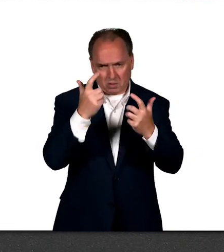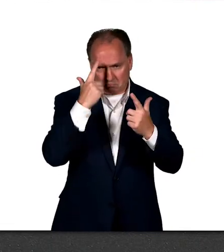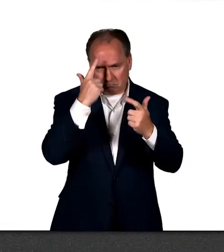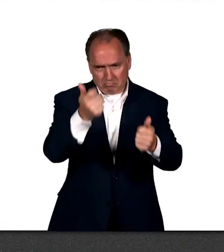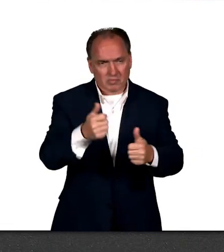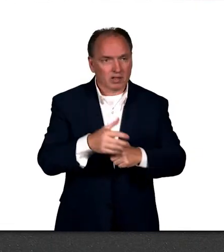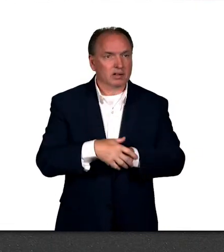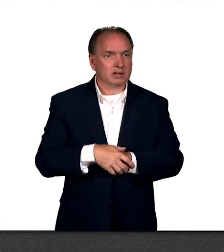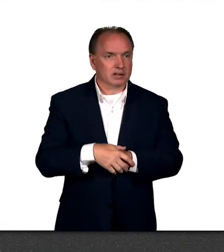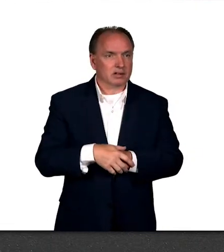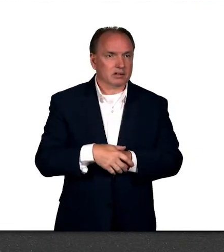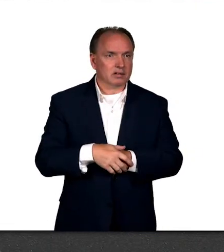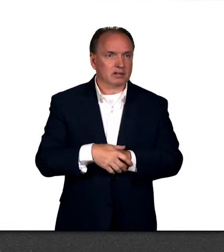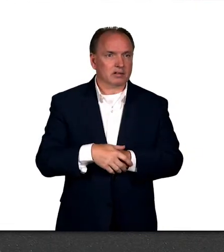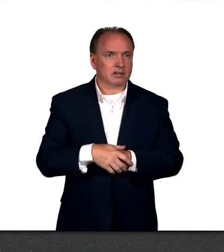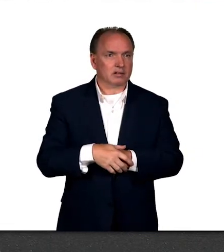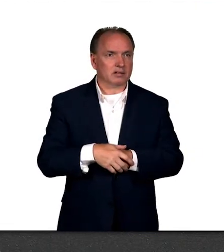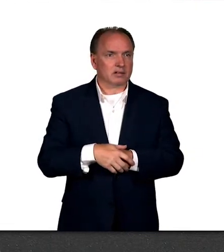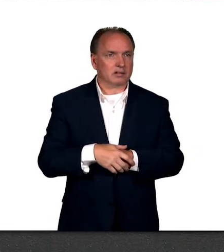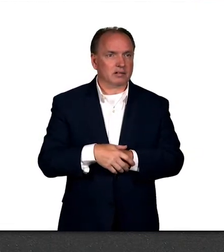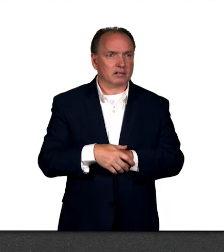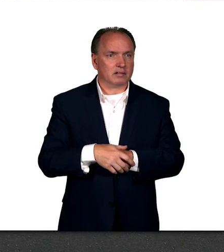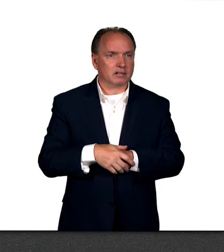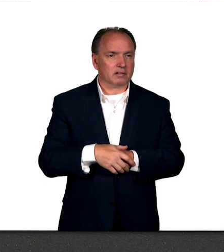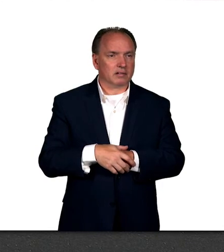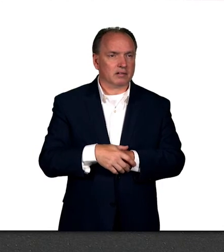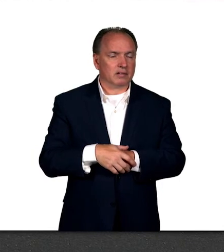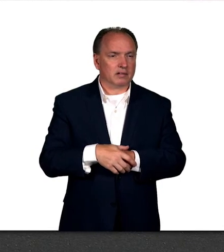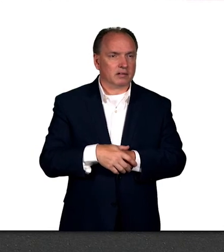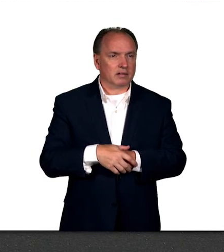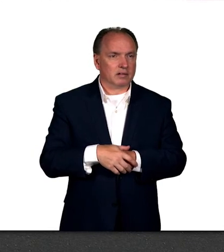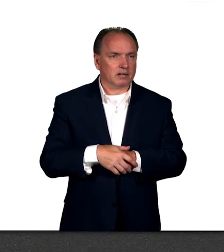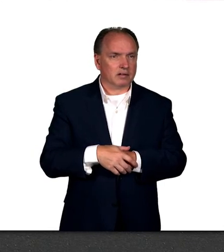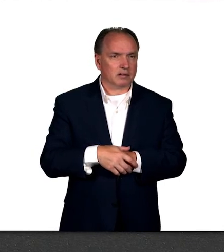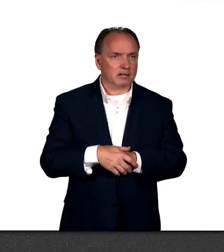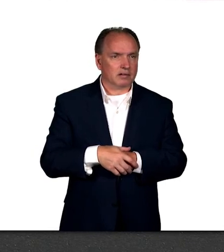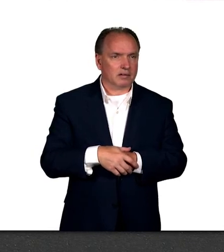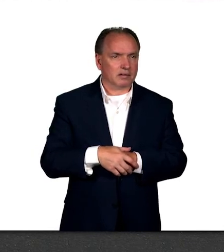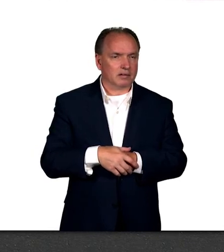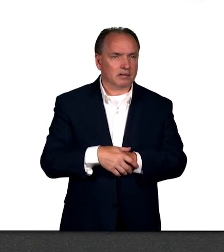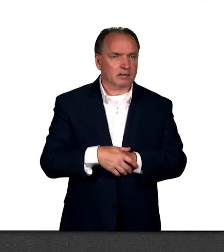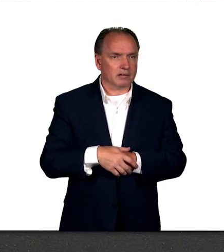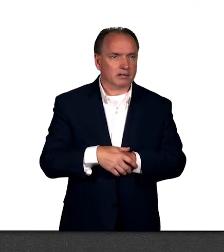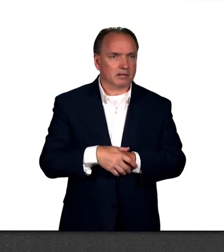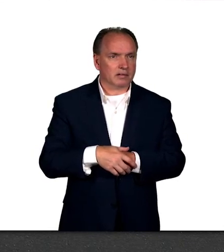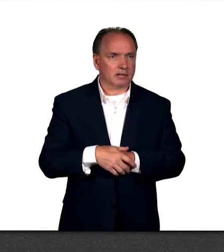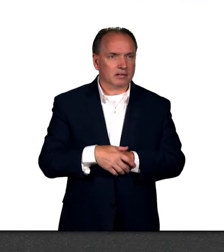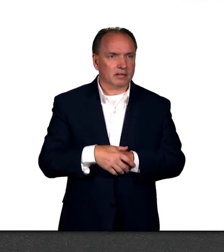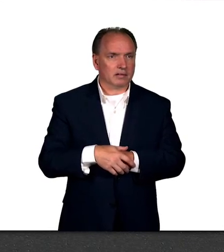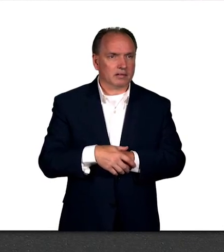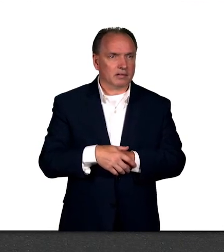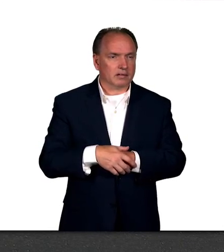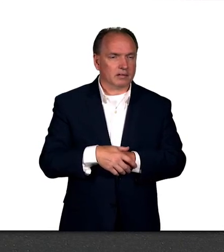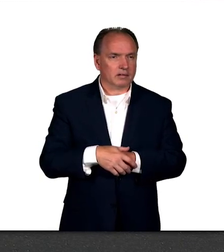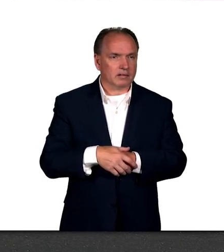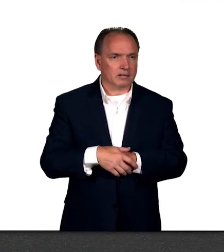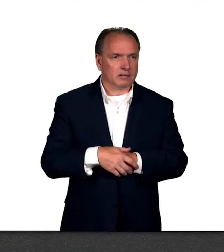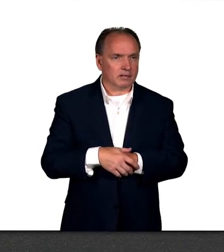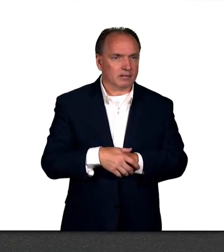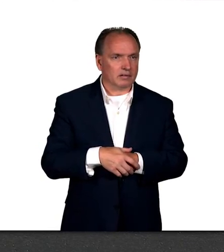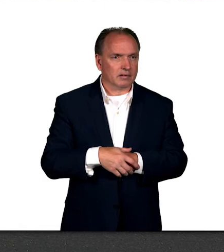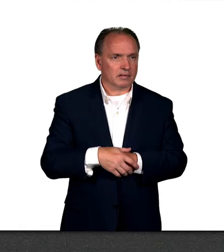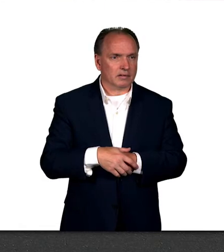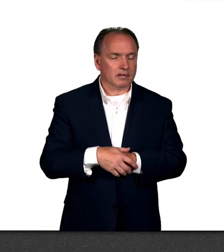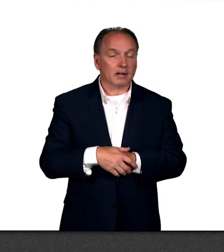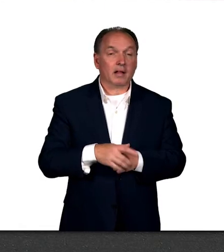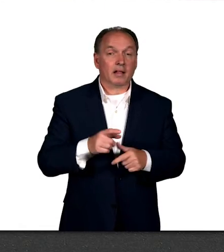There. I'm going to paint my pig all over. And then I